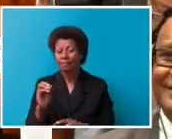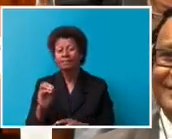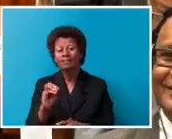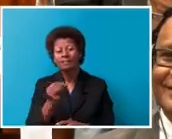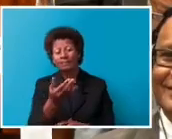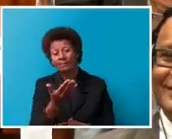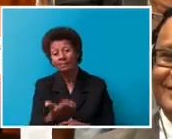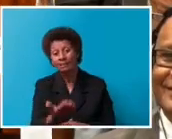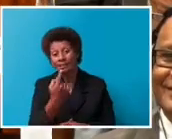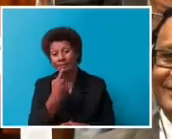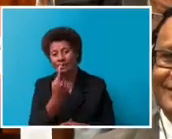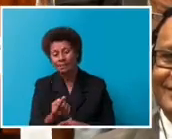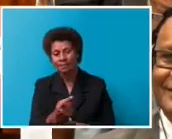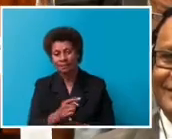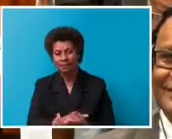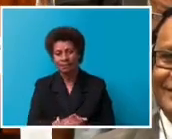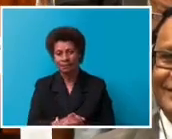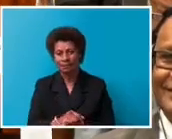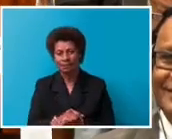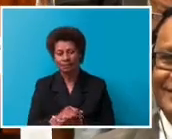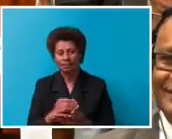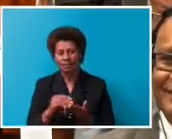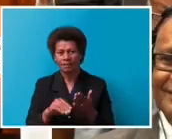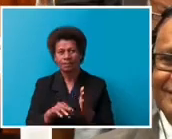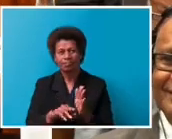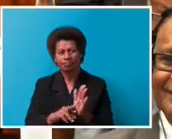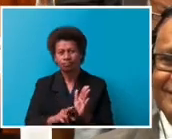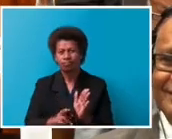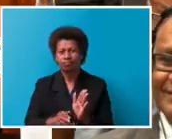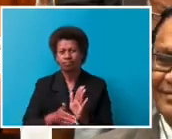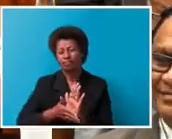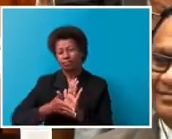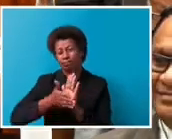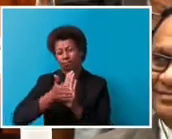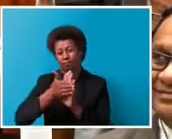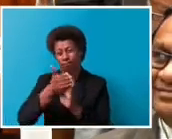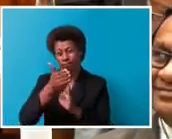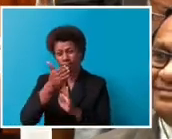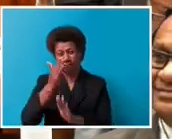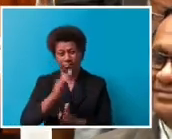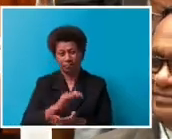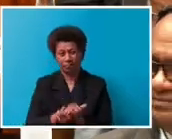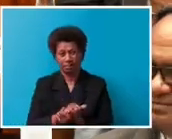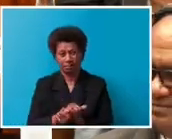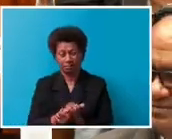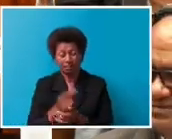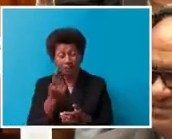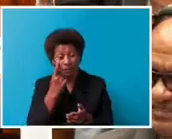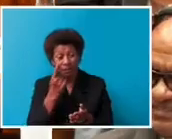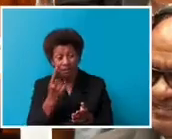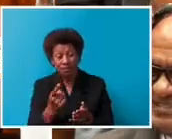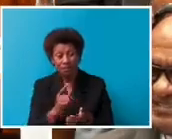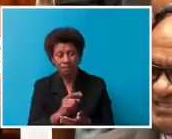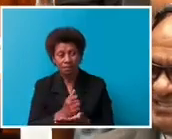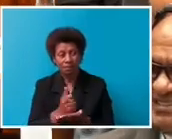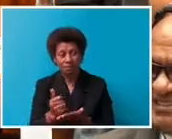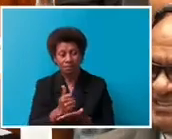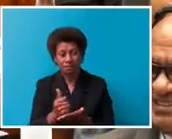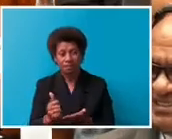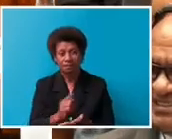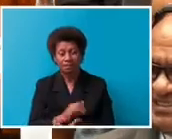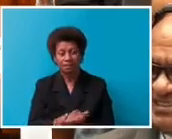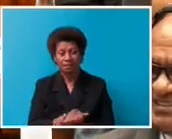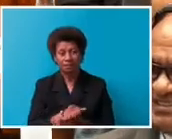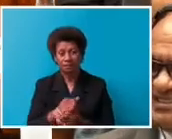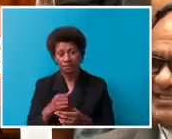inflation is skyrocketing. You look at the figures for inflation,